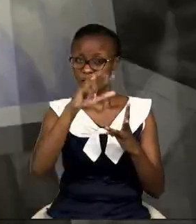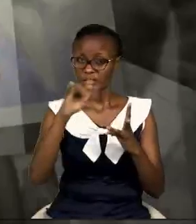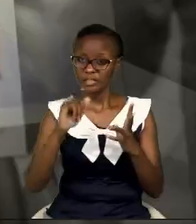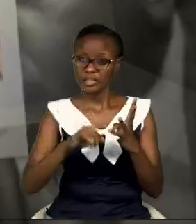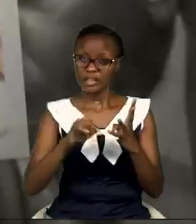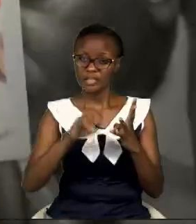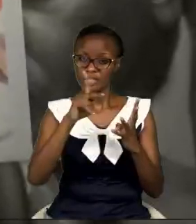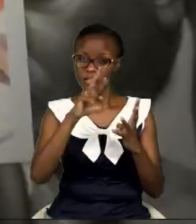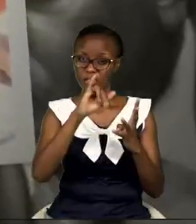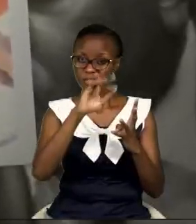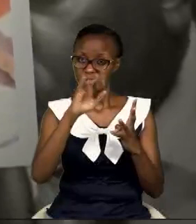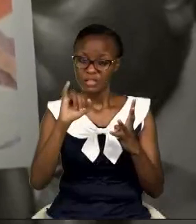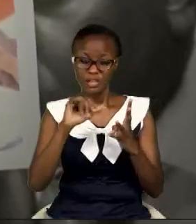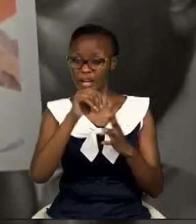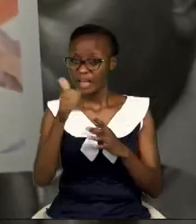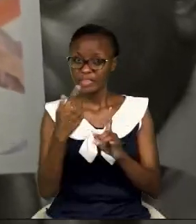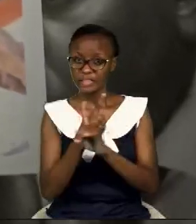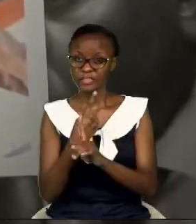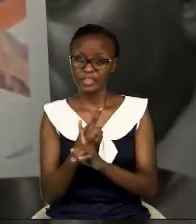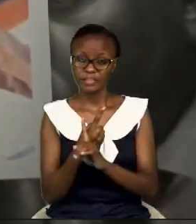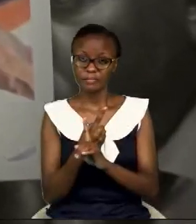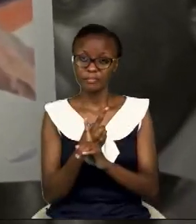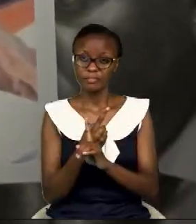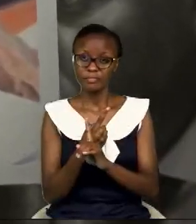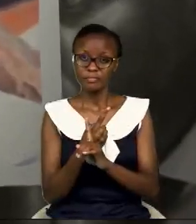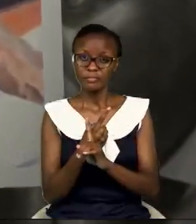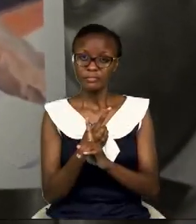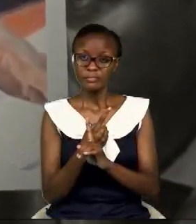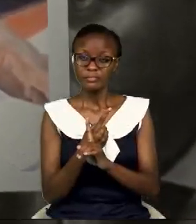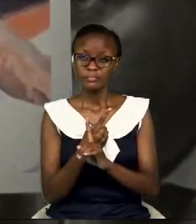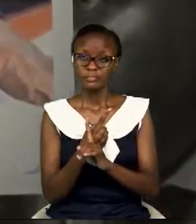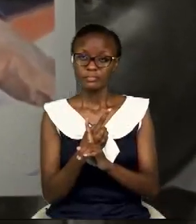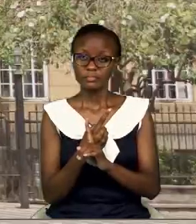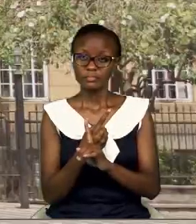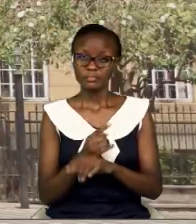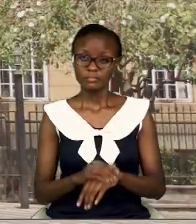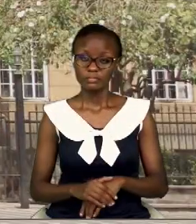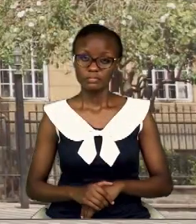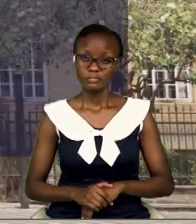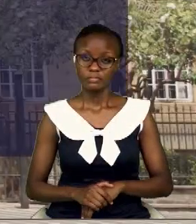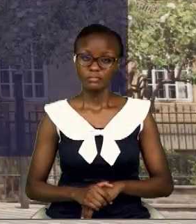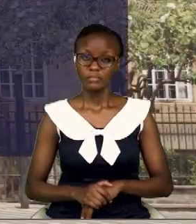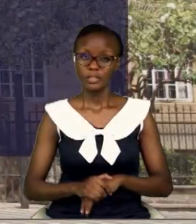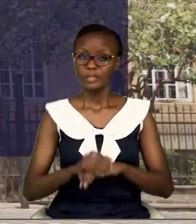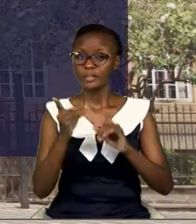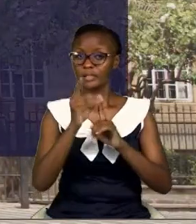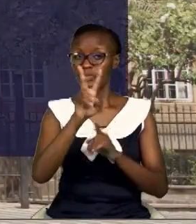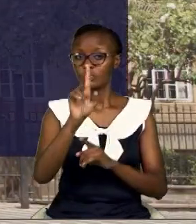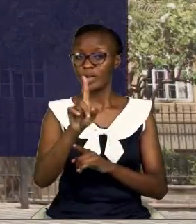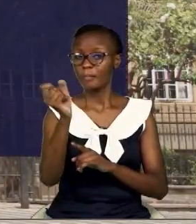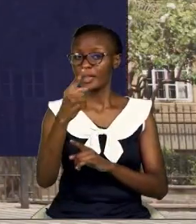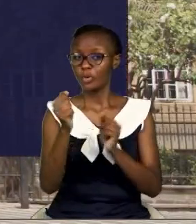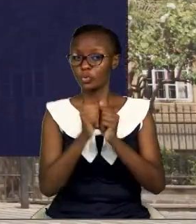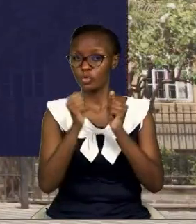Korir, alongside Registrar of the High Court Judith Omange and Chief Magistrate Evans Makori. On the 21st of October, the High Court